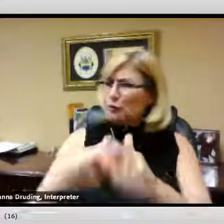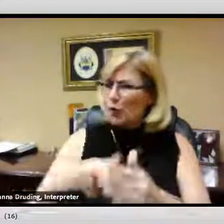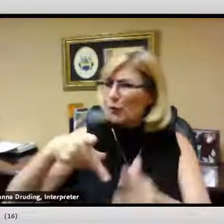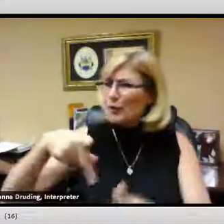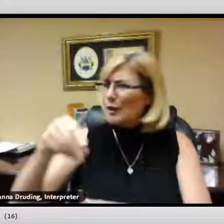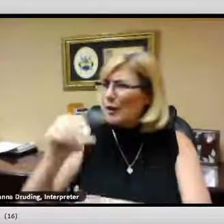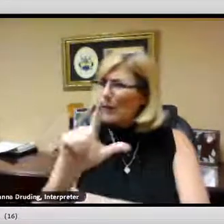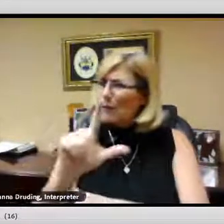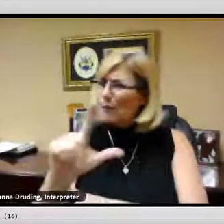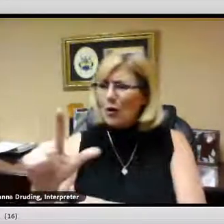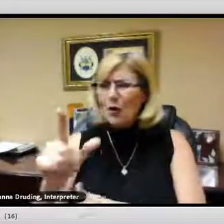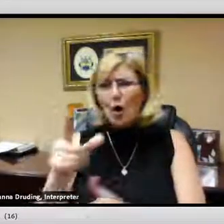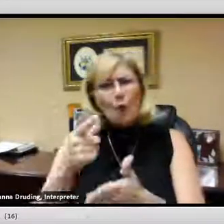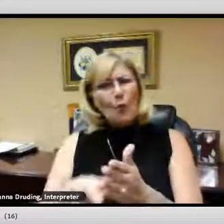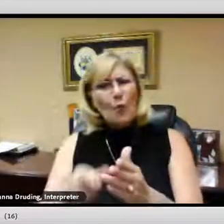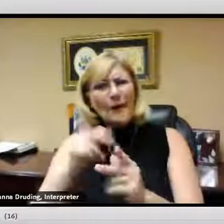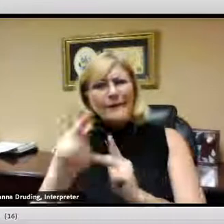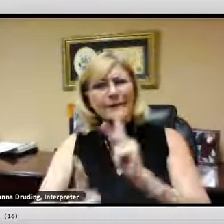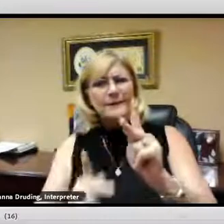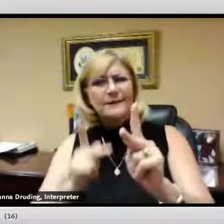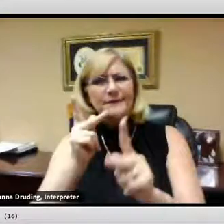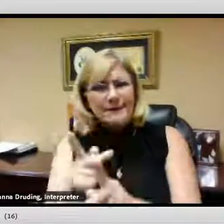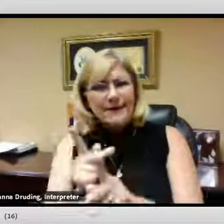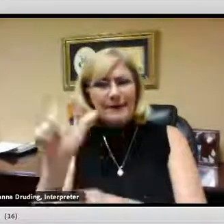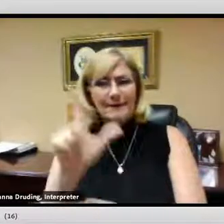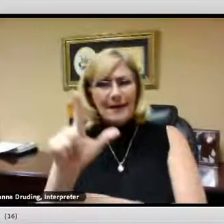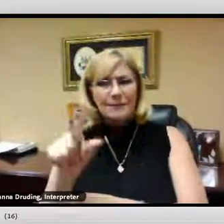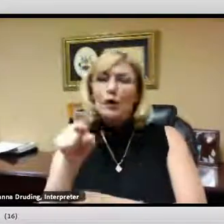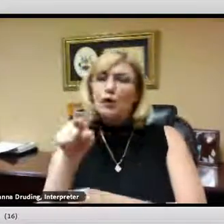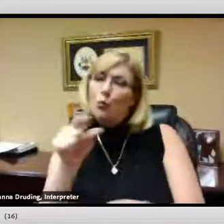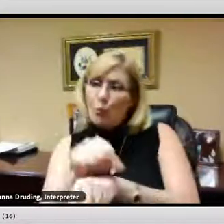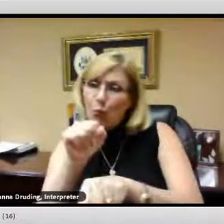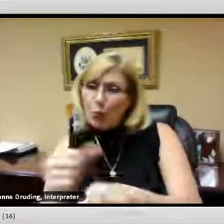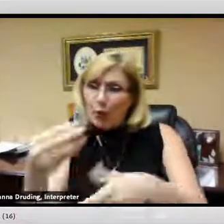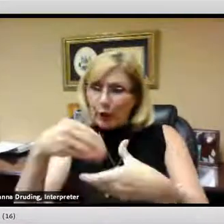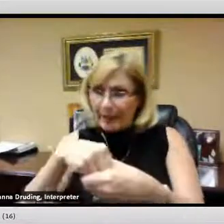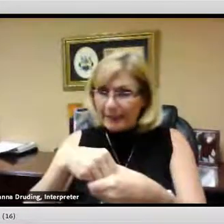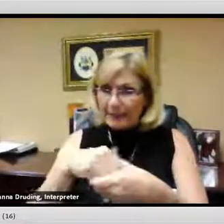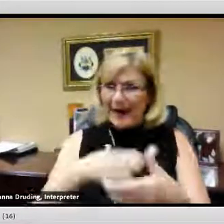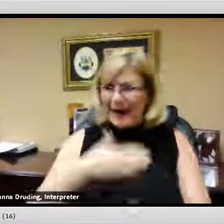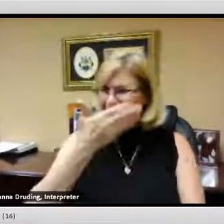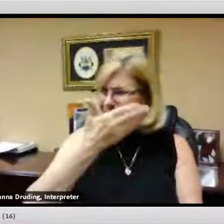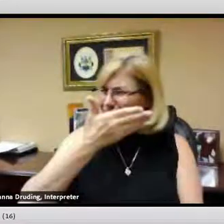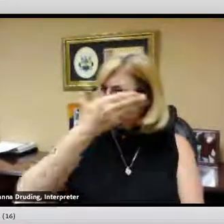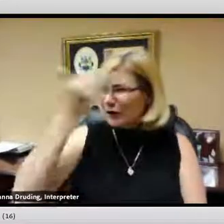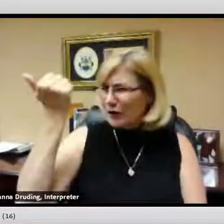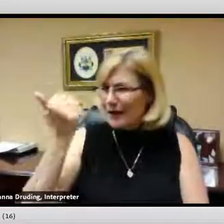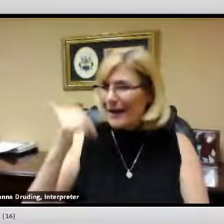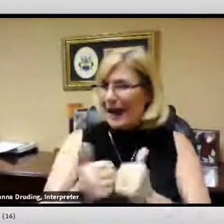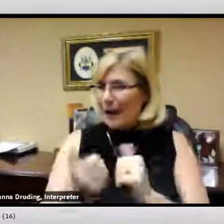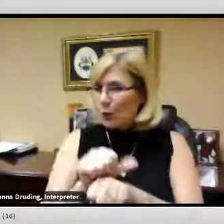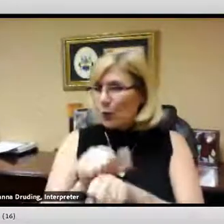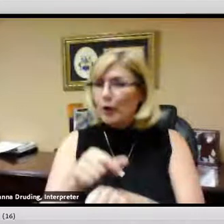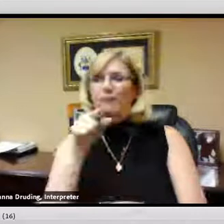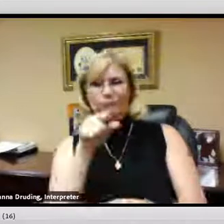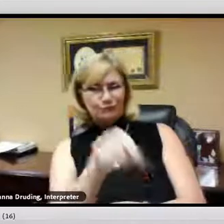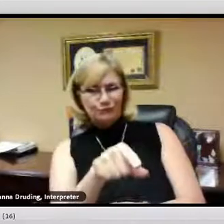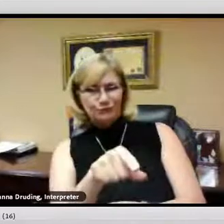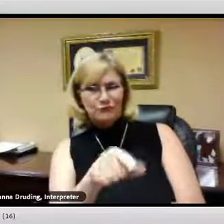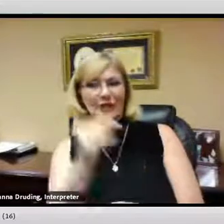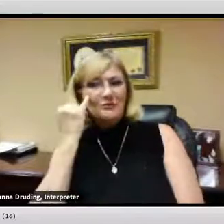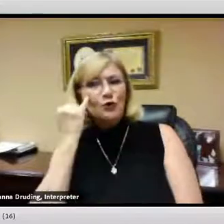first poll, want to know what type of library you're currently working in. I forget exactly how these work. There it goes. So if you could